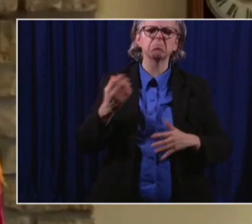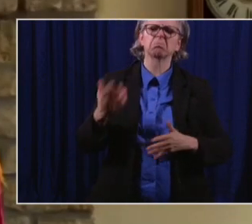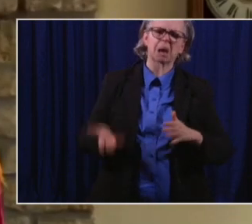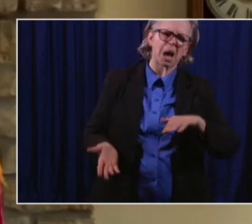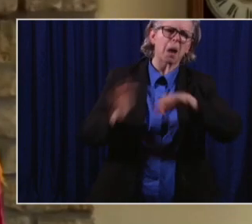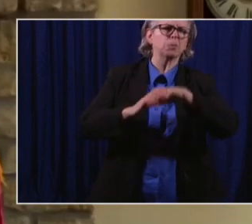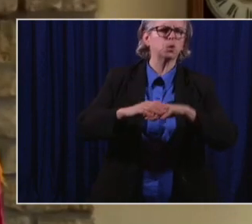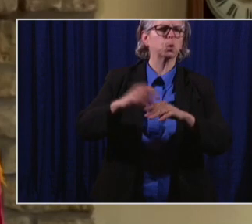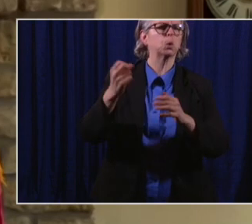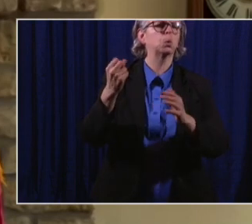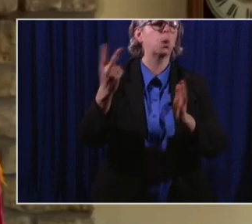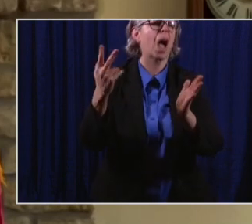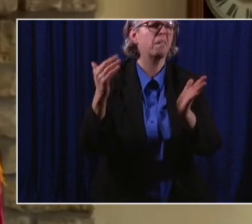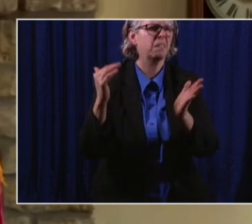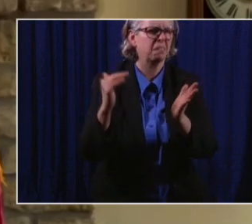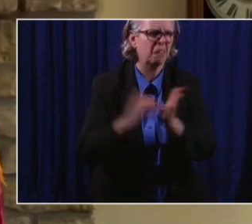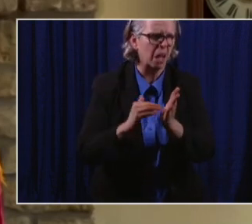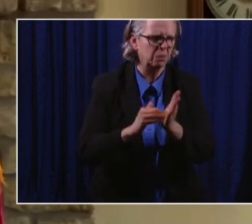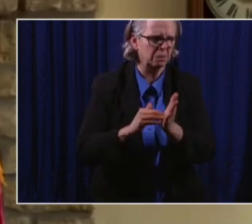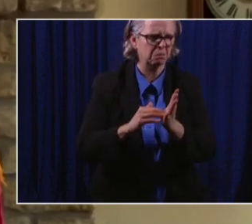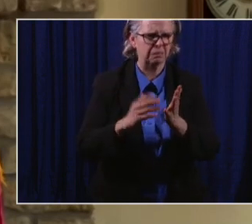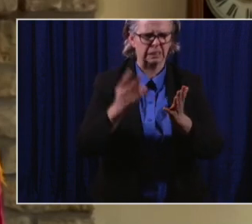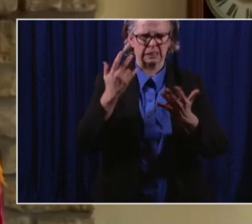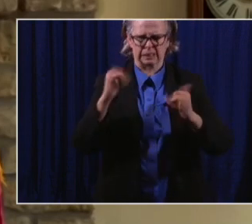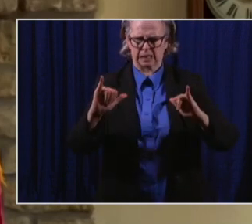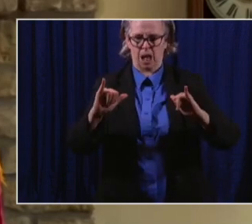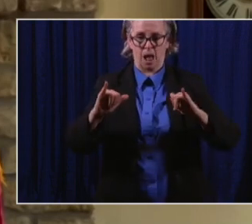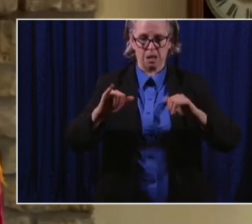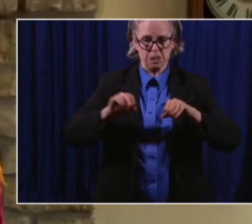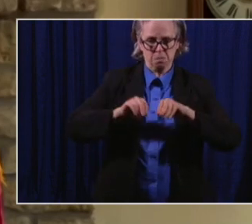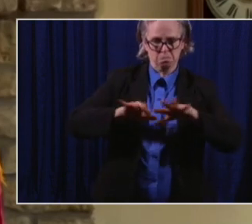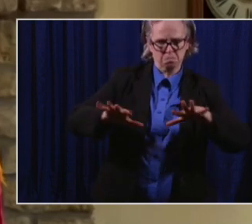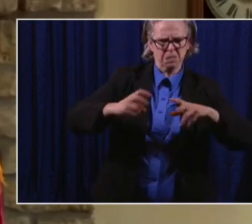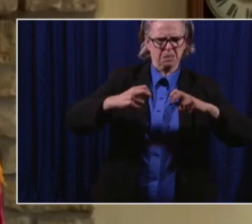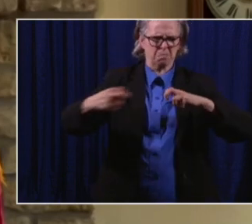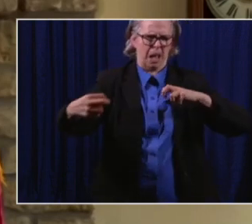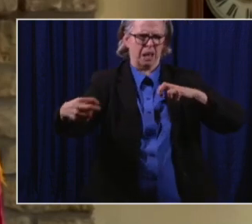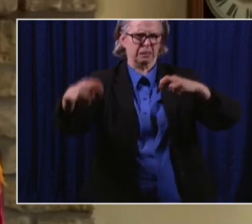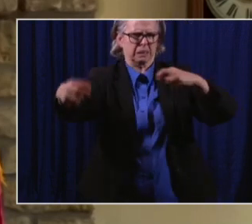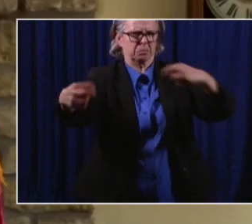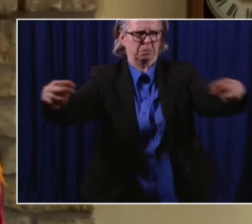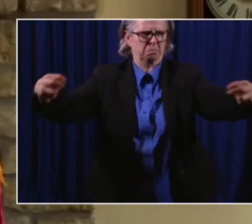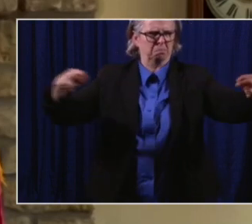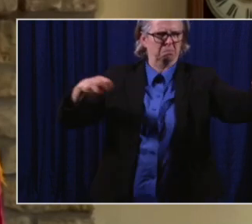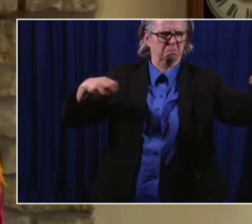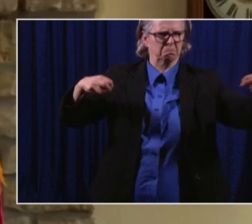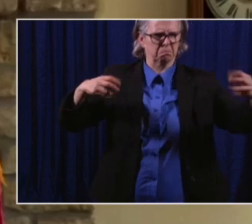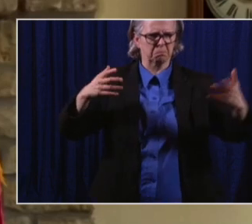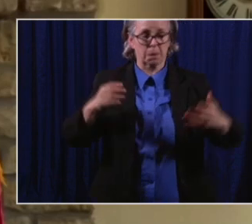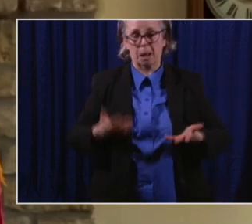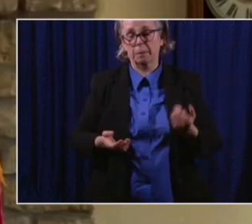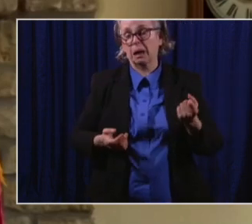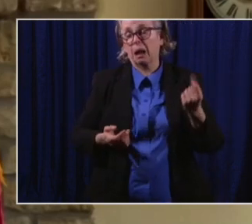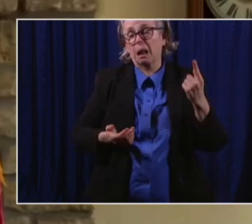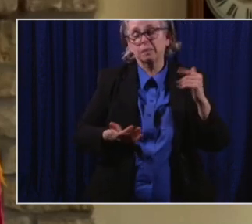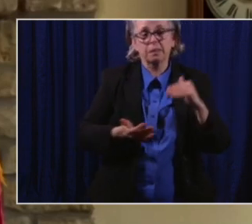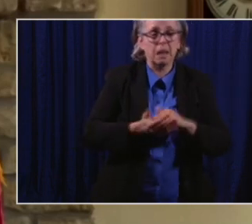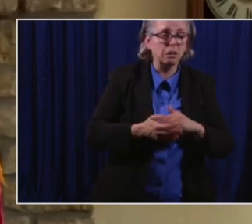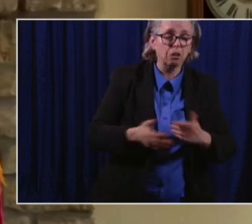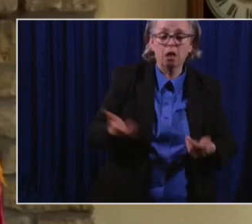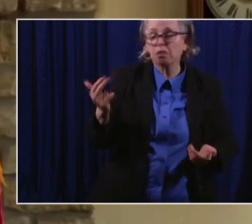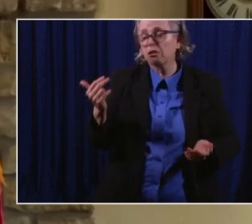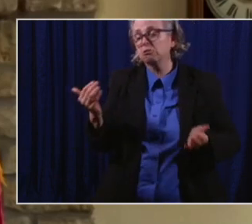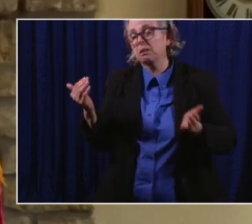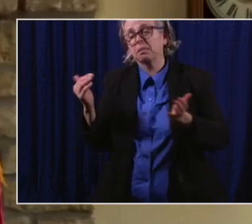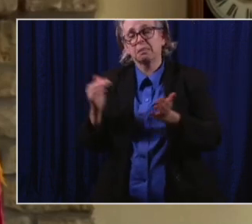it have been 13,000? Could it have been 11,000? Yeah, it's we kind of looked at what we had at 6,000,